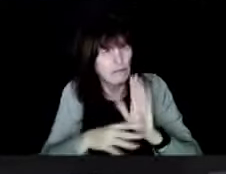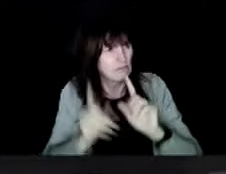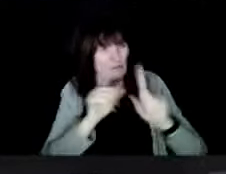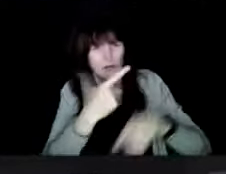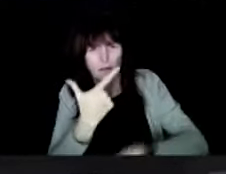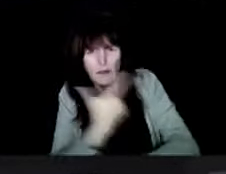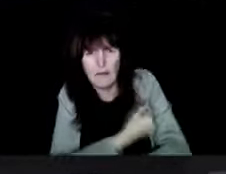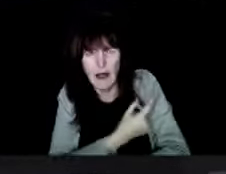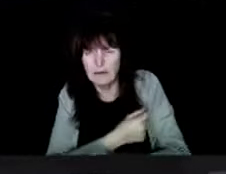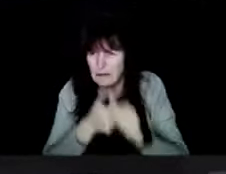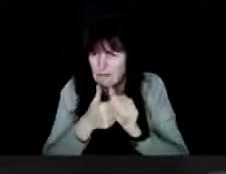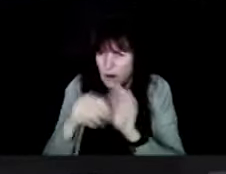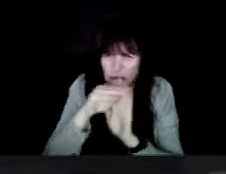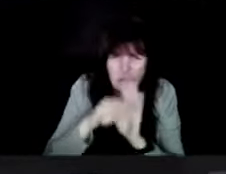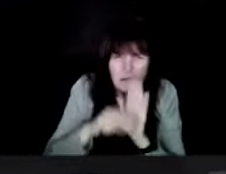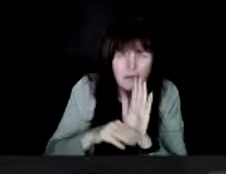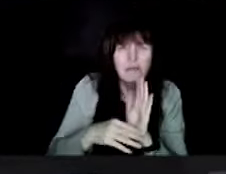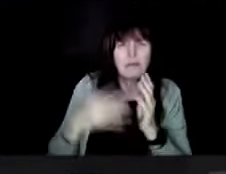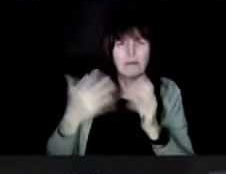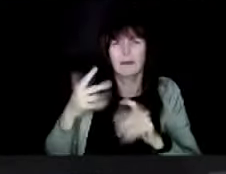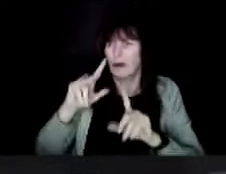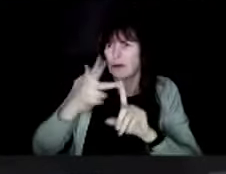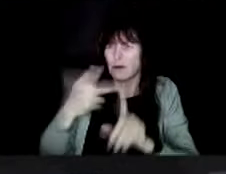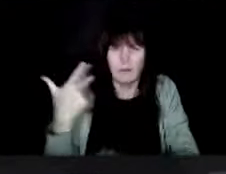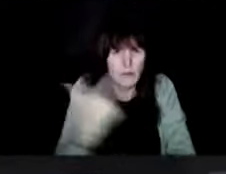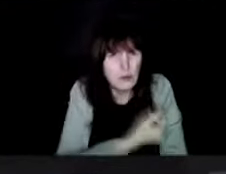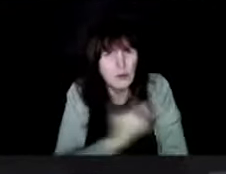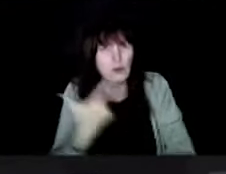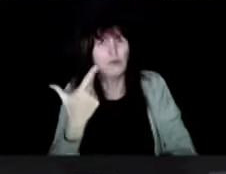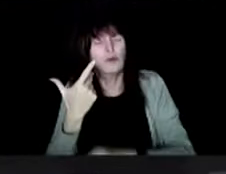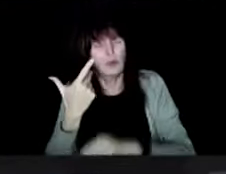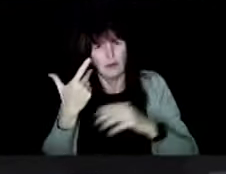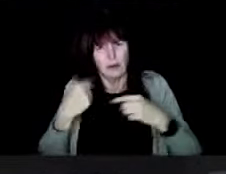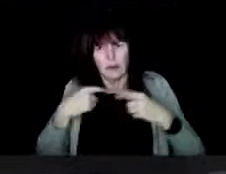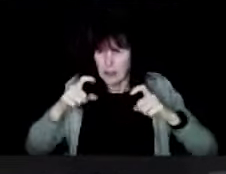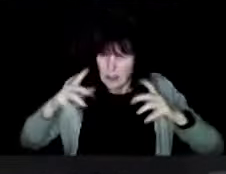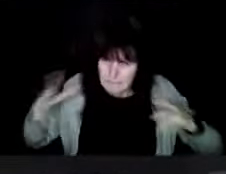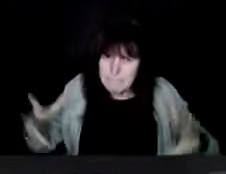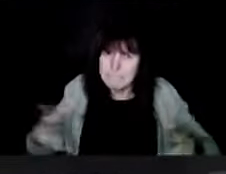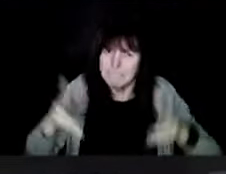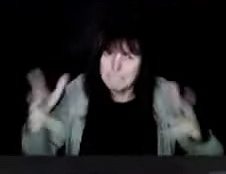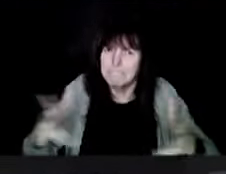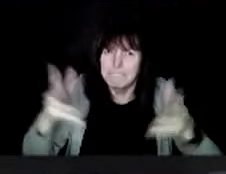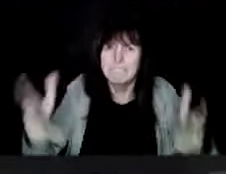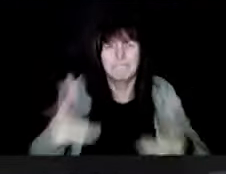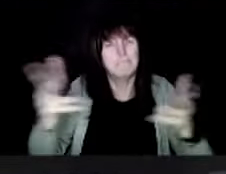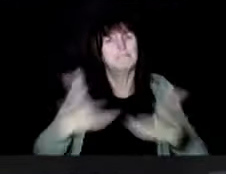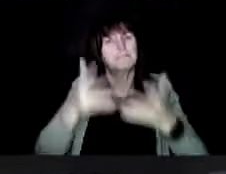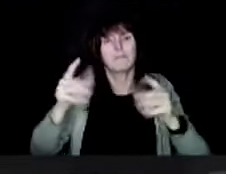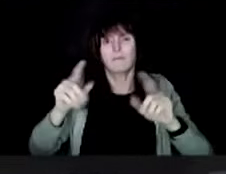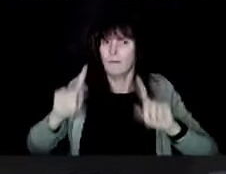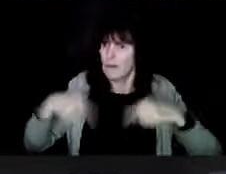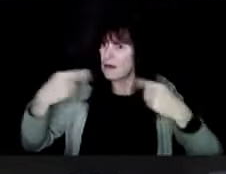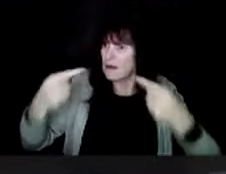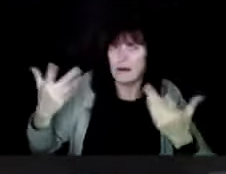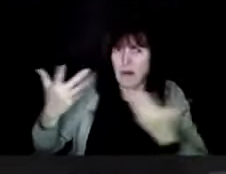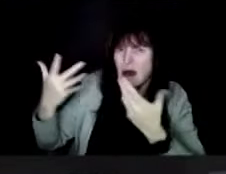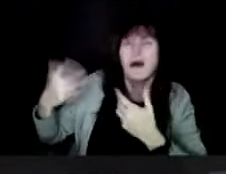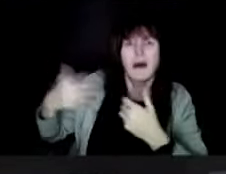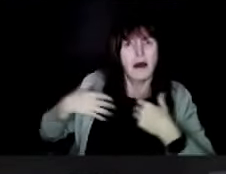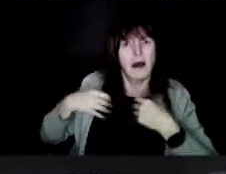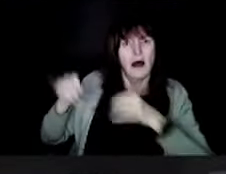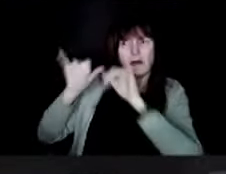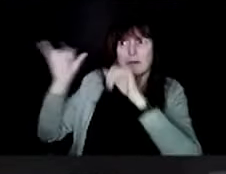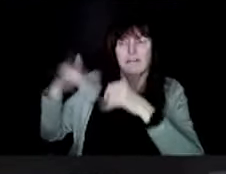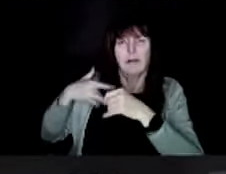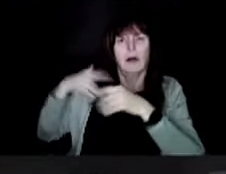doses, which will further protect the healthcare system from getting inundated. I think we have a significant amount of work to do yet to get boosters